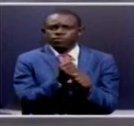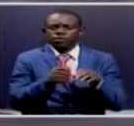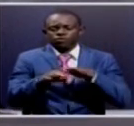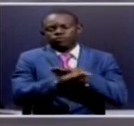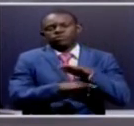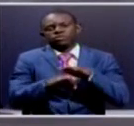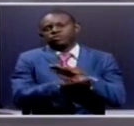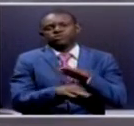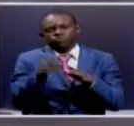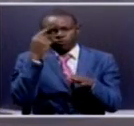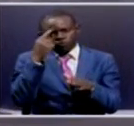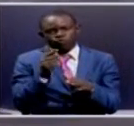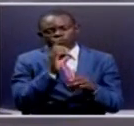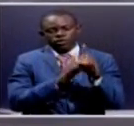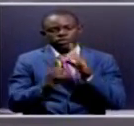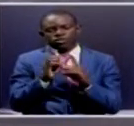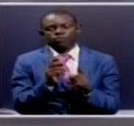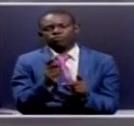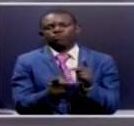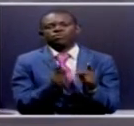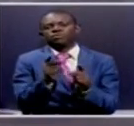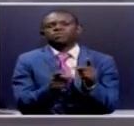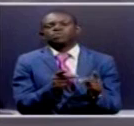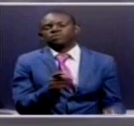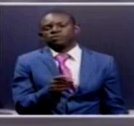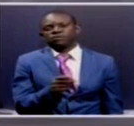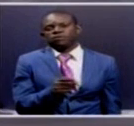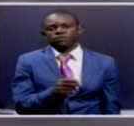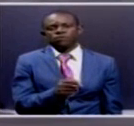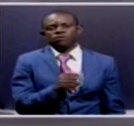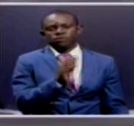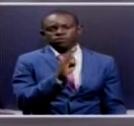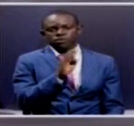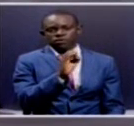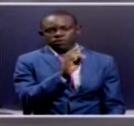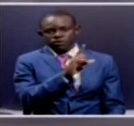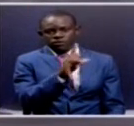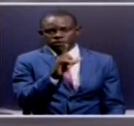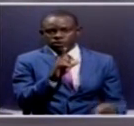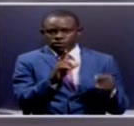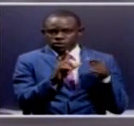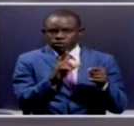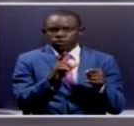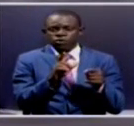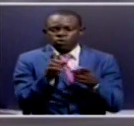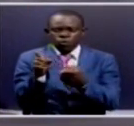bill refers to the Siavonga resolutions of the 12th of June